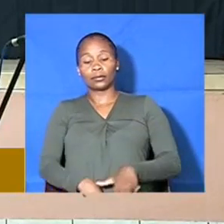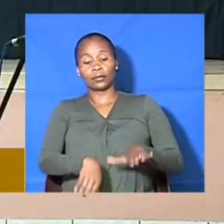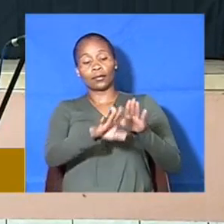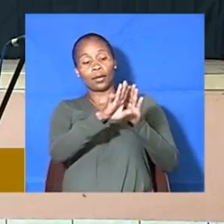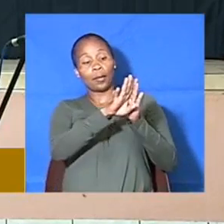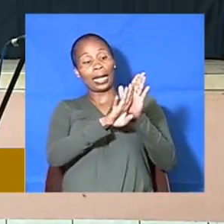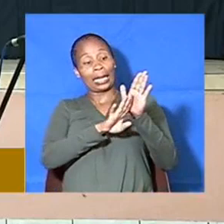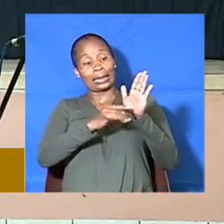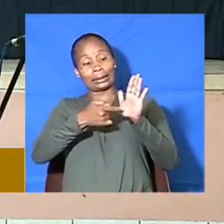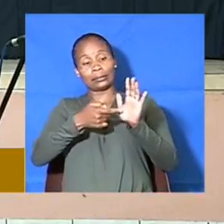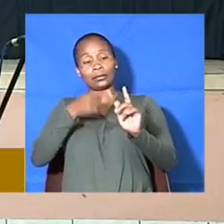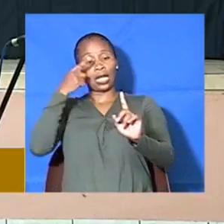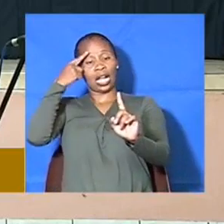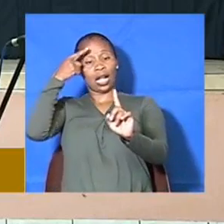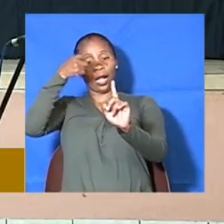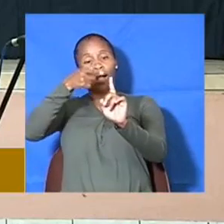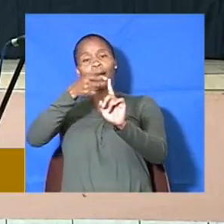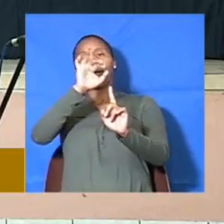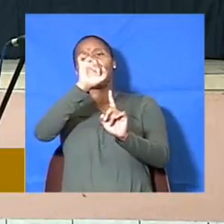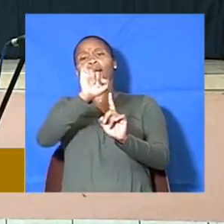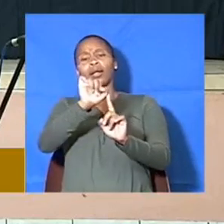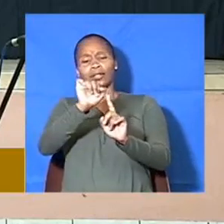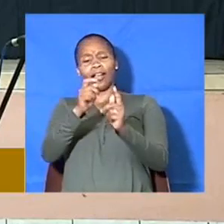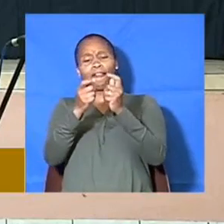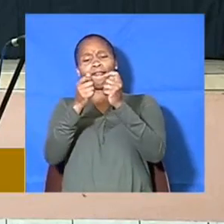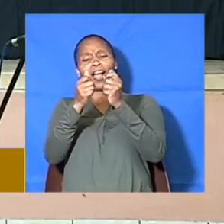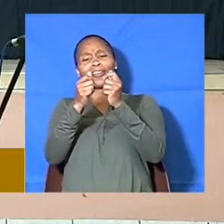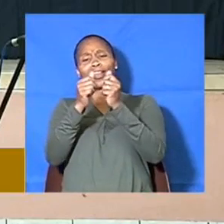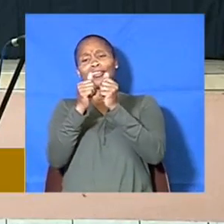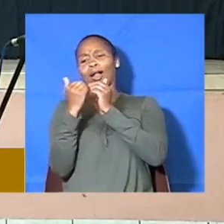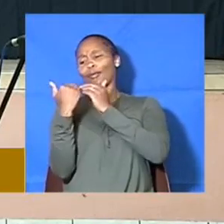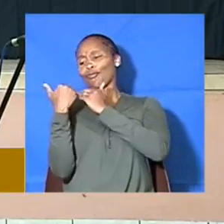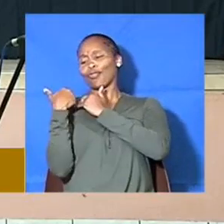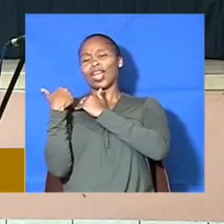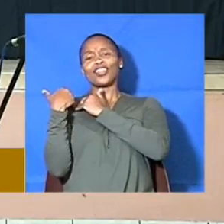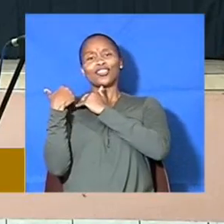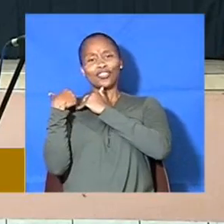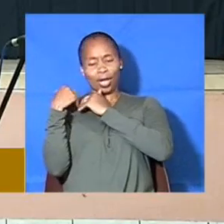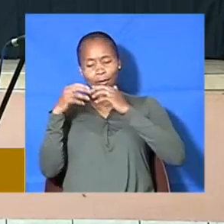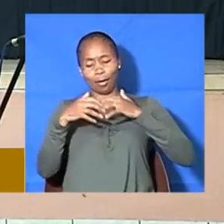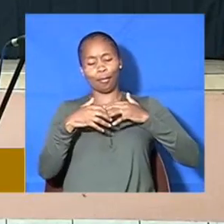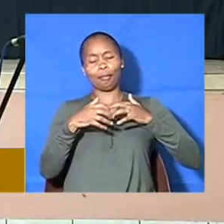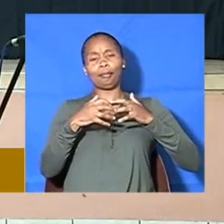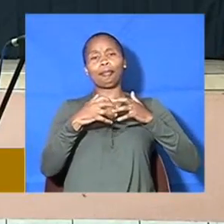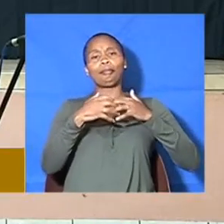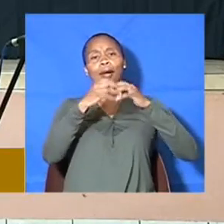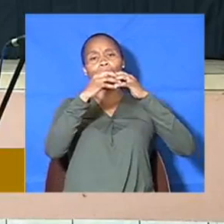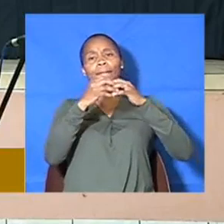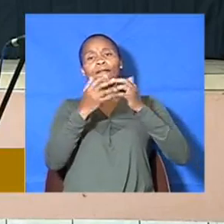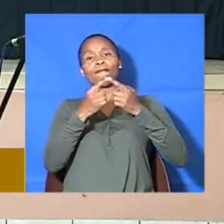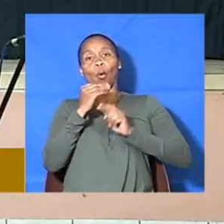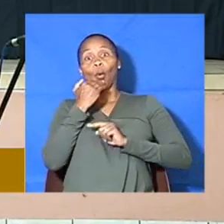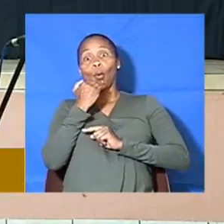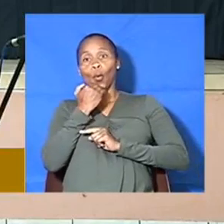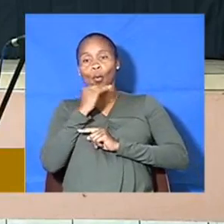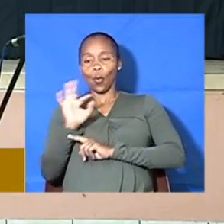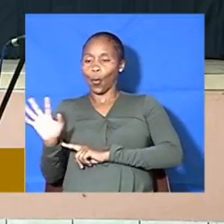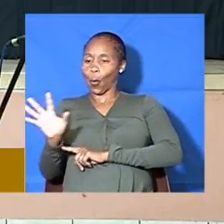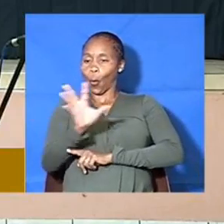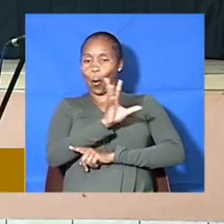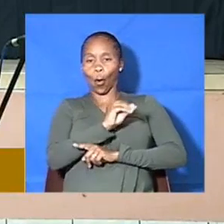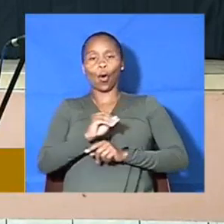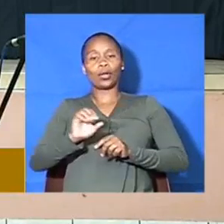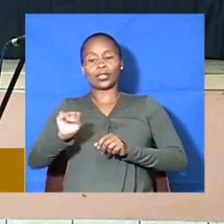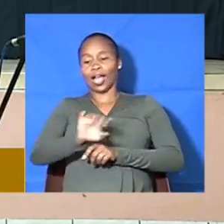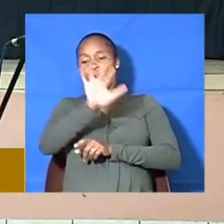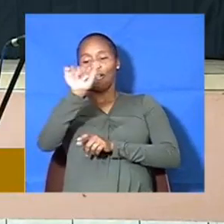got resources, who can buy this commodity called health. Molao ka kanywa o lebeletse